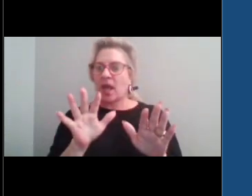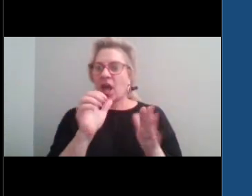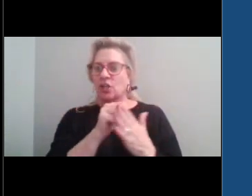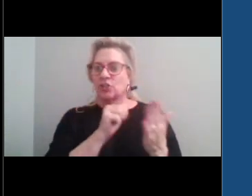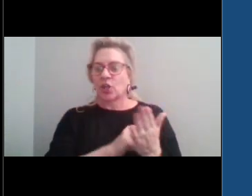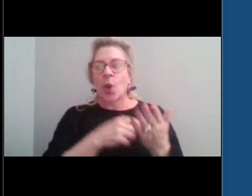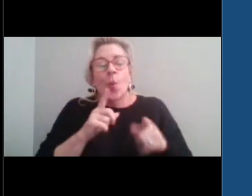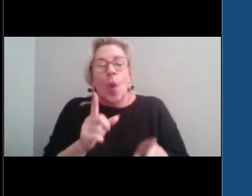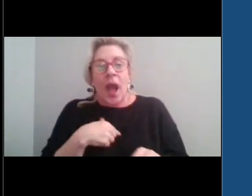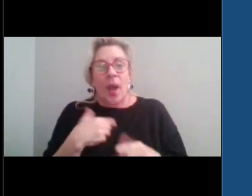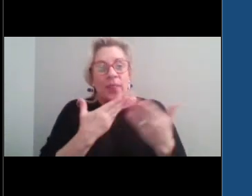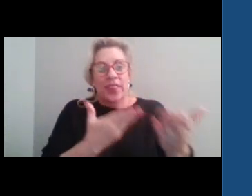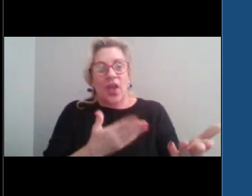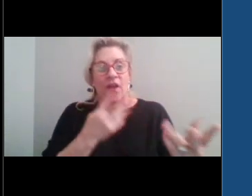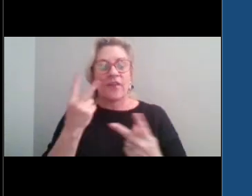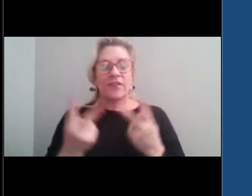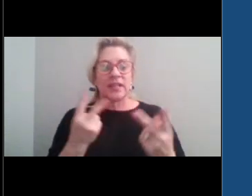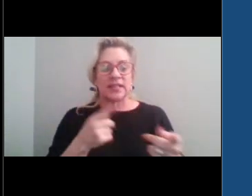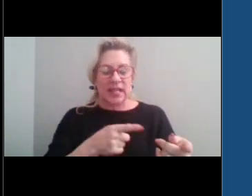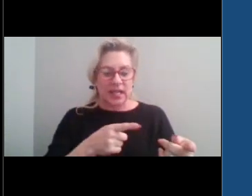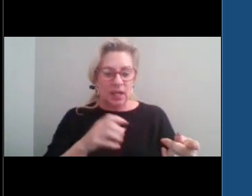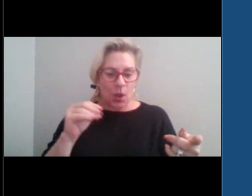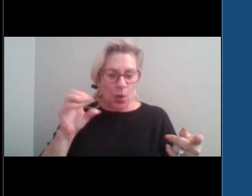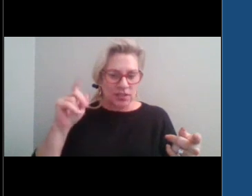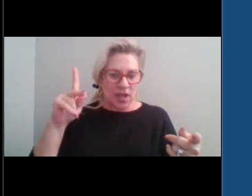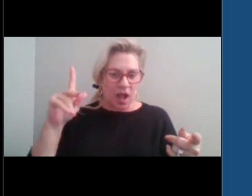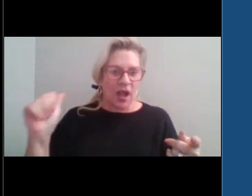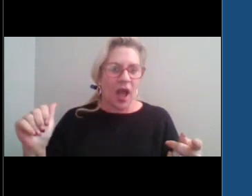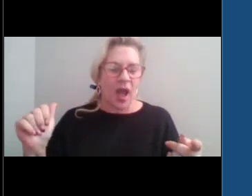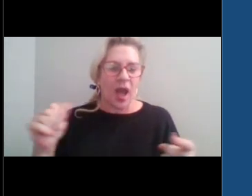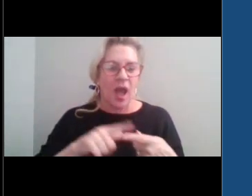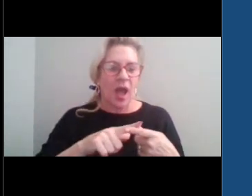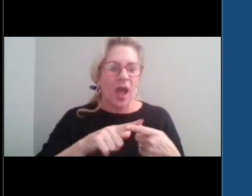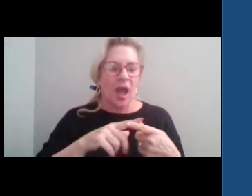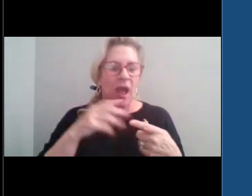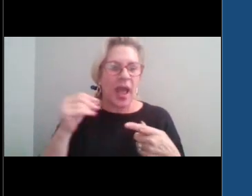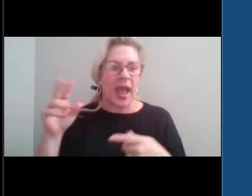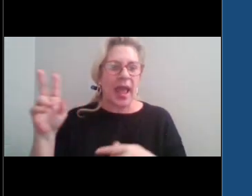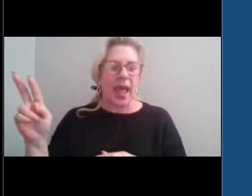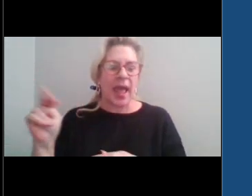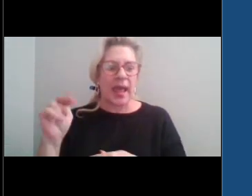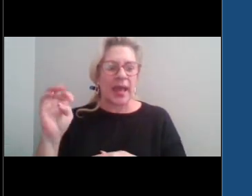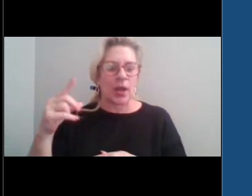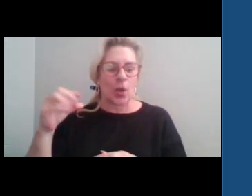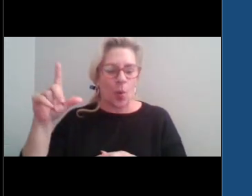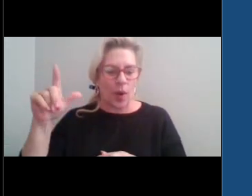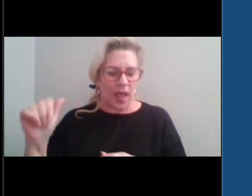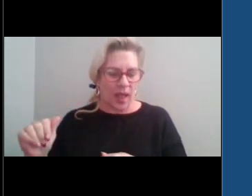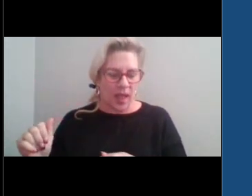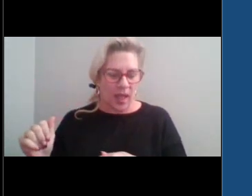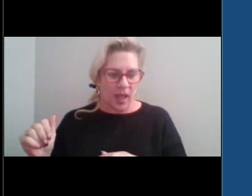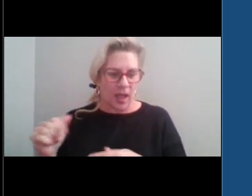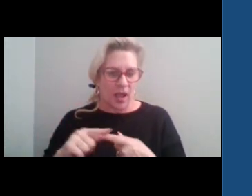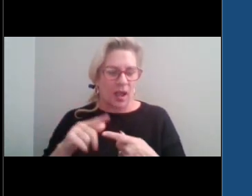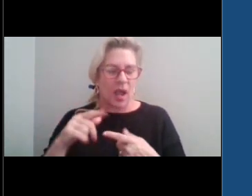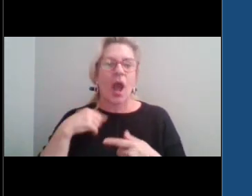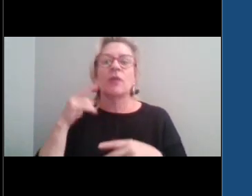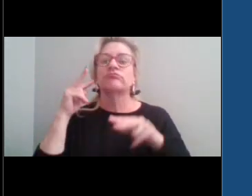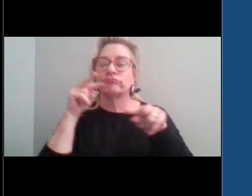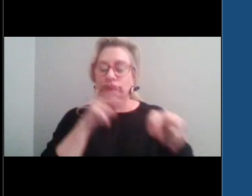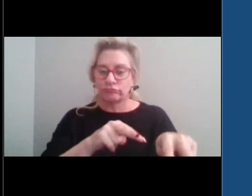visiting Tokyo, Nagoya, and Osaka, my tours included the U.S. Embassy, Toyota and